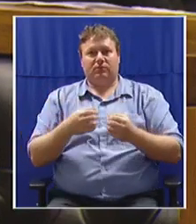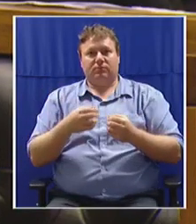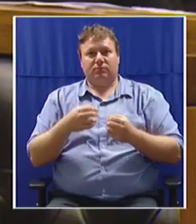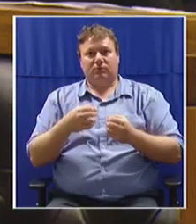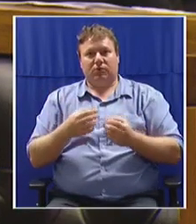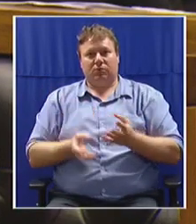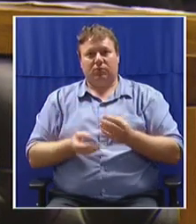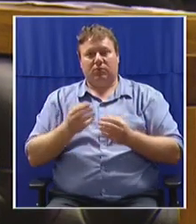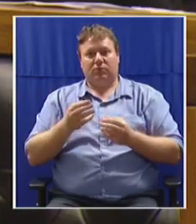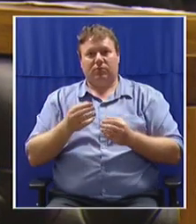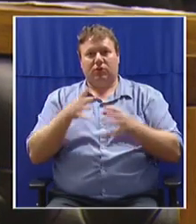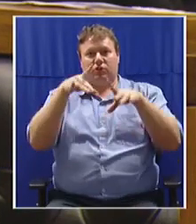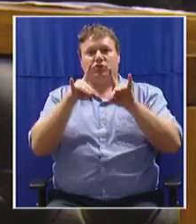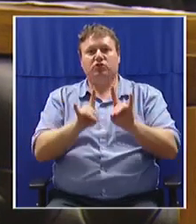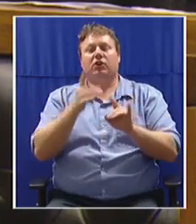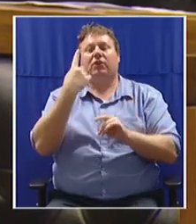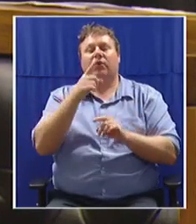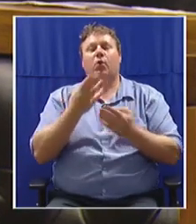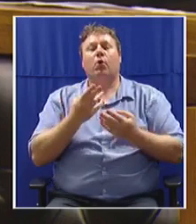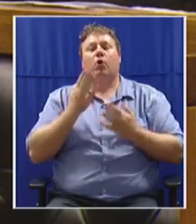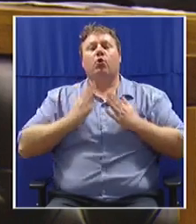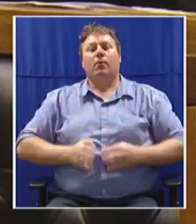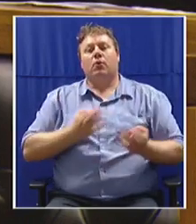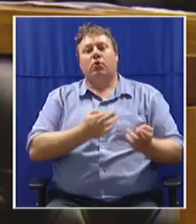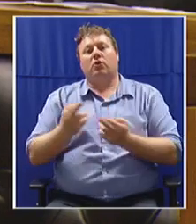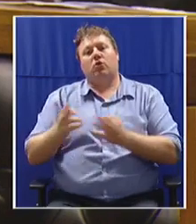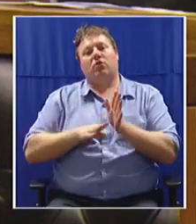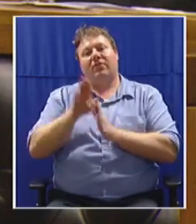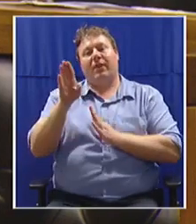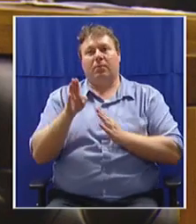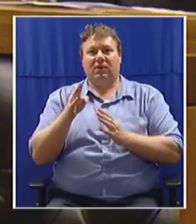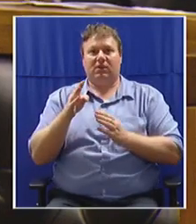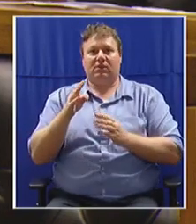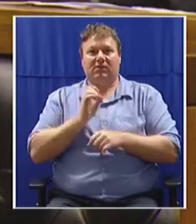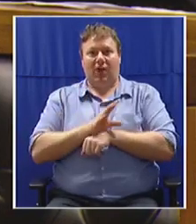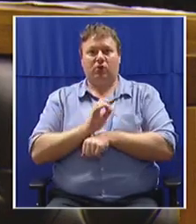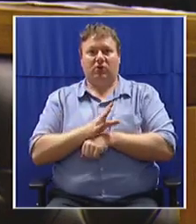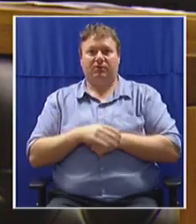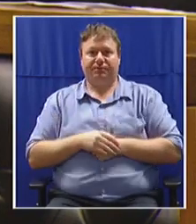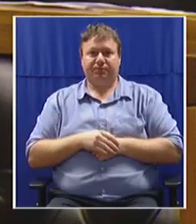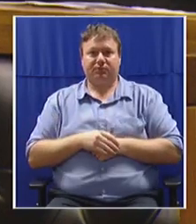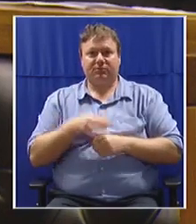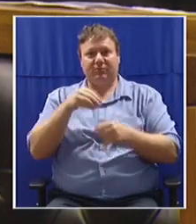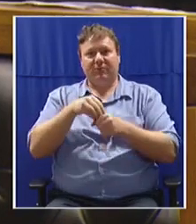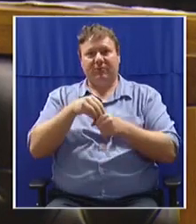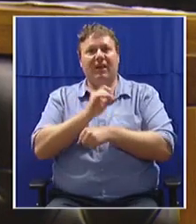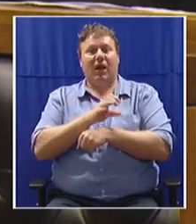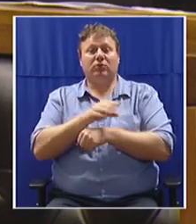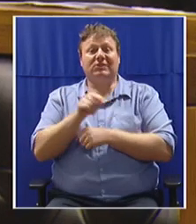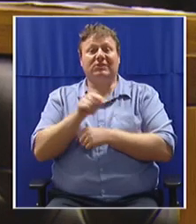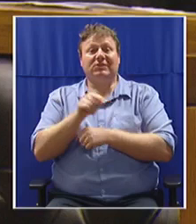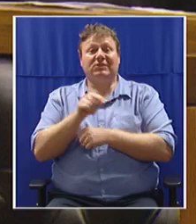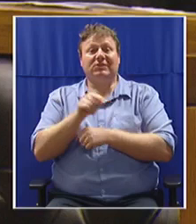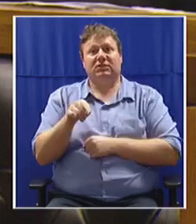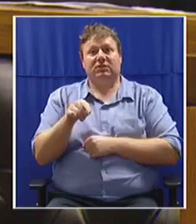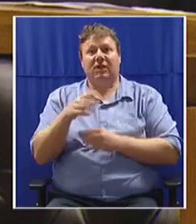to chair the Human Resource Development Council. Now, in that council, we have got